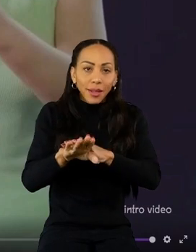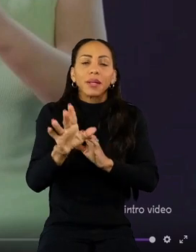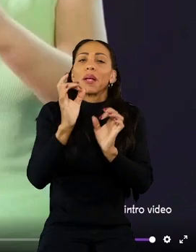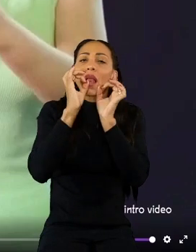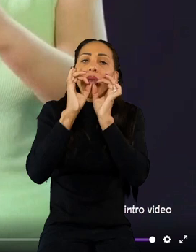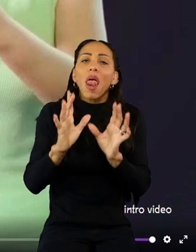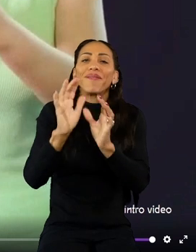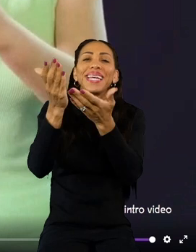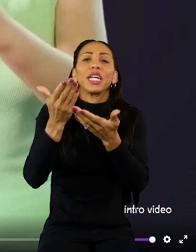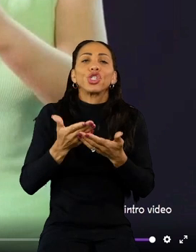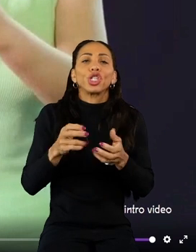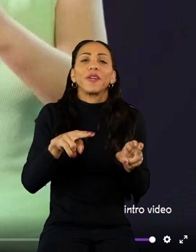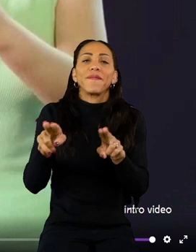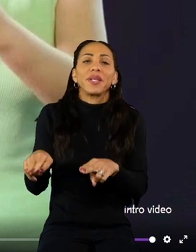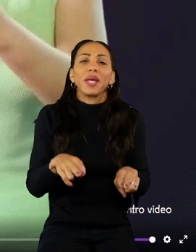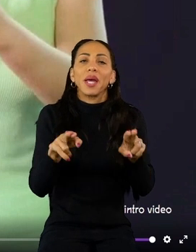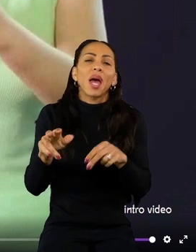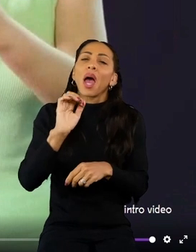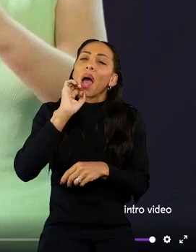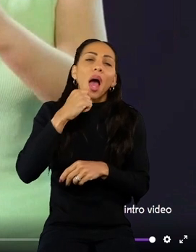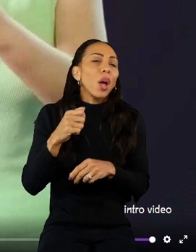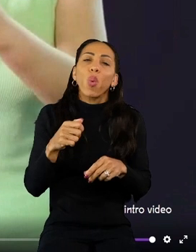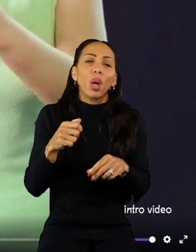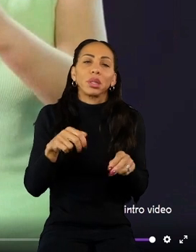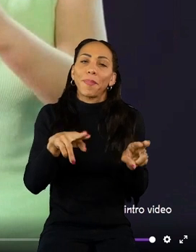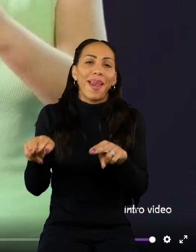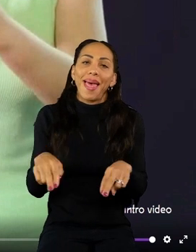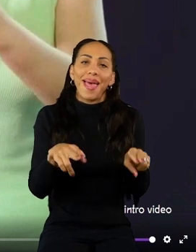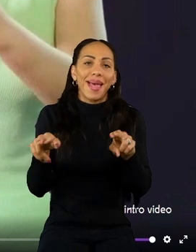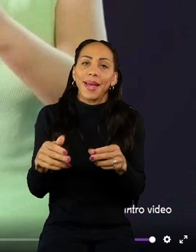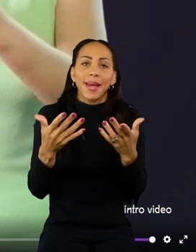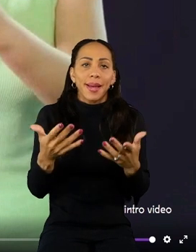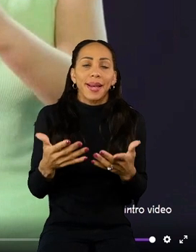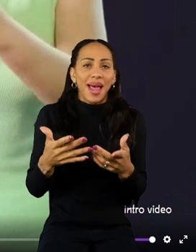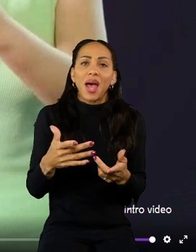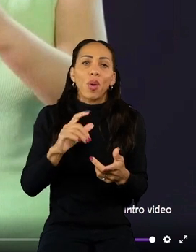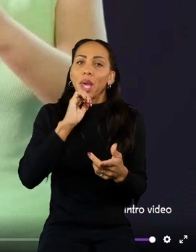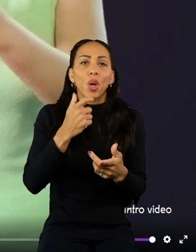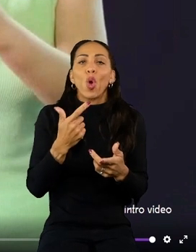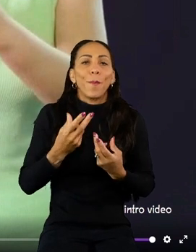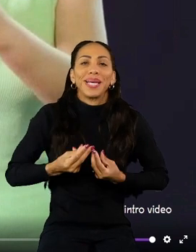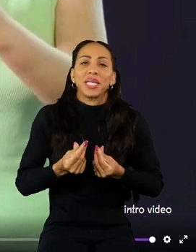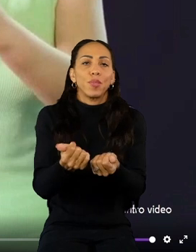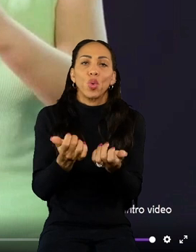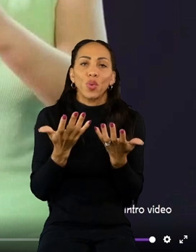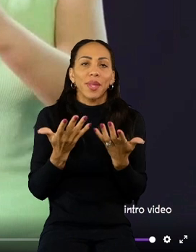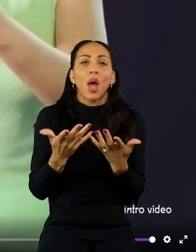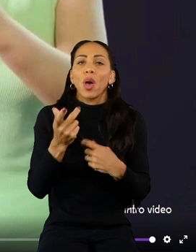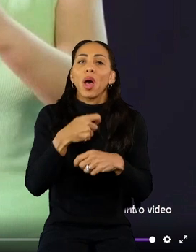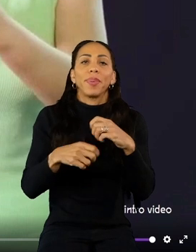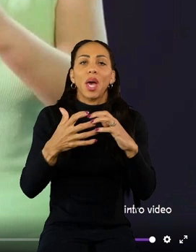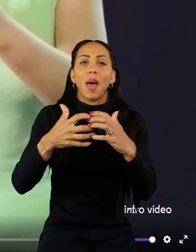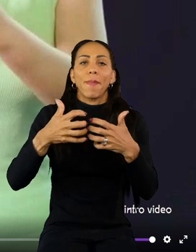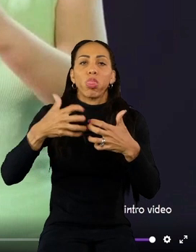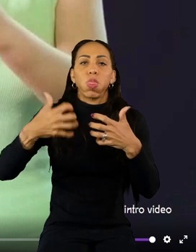So this is when we enter. There's this lovely introductory video. We won't play this video because it won't play well